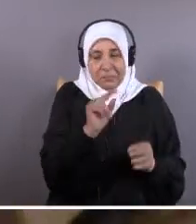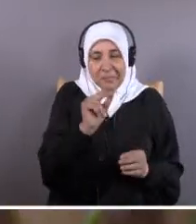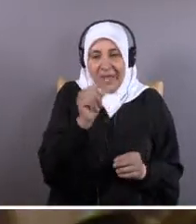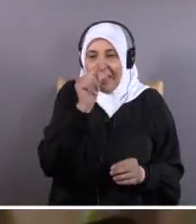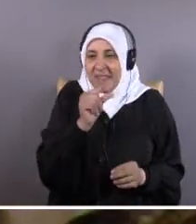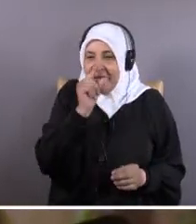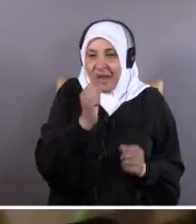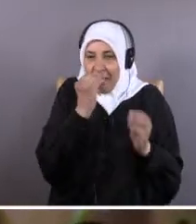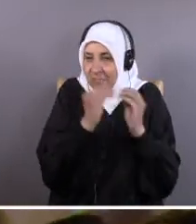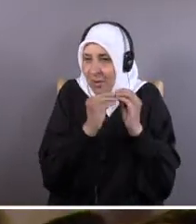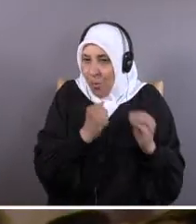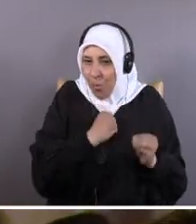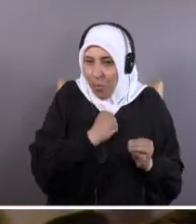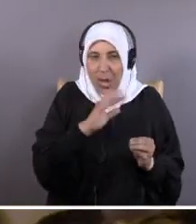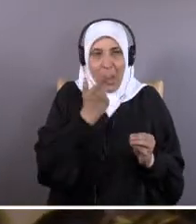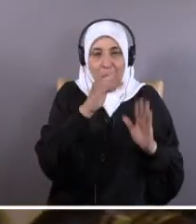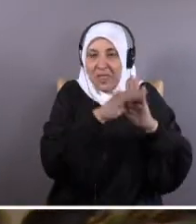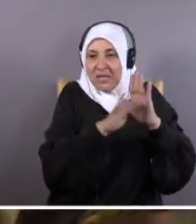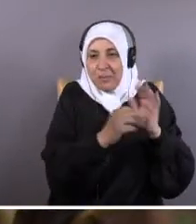in our tribe.